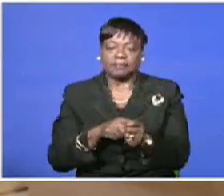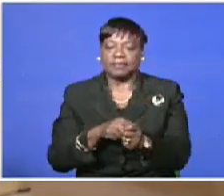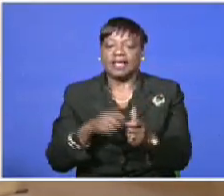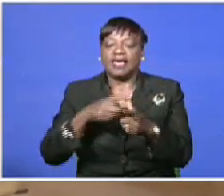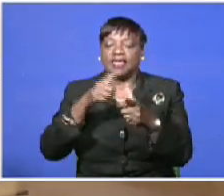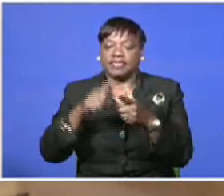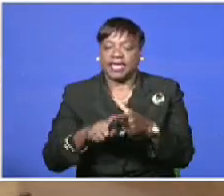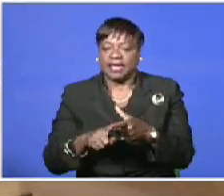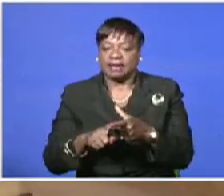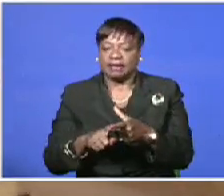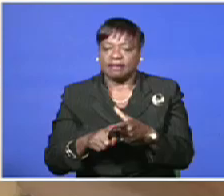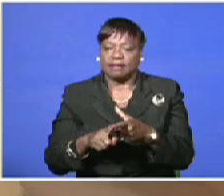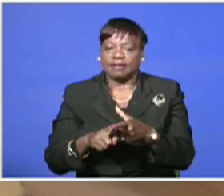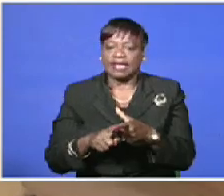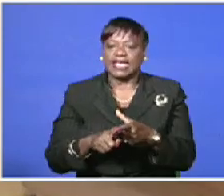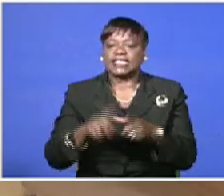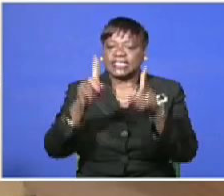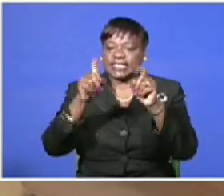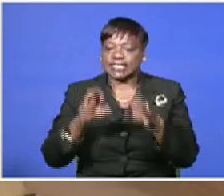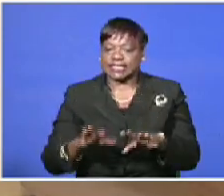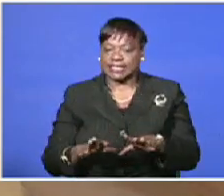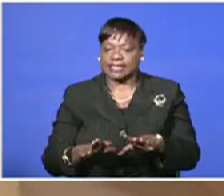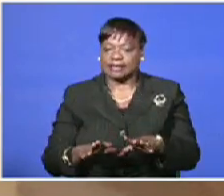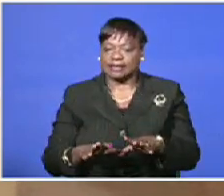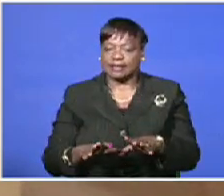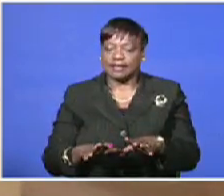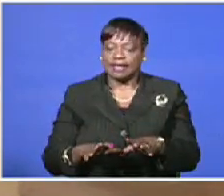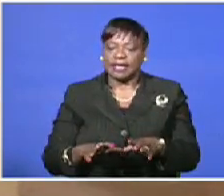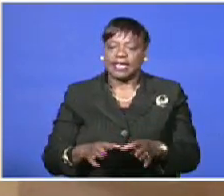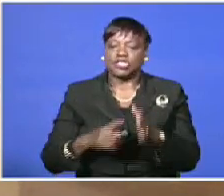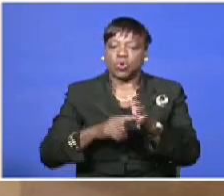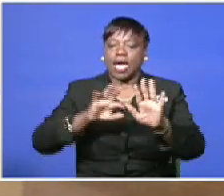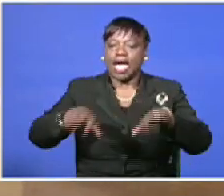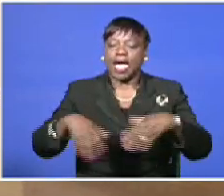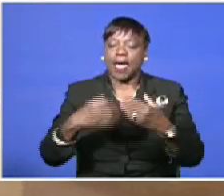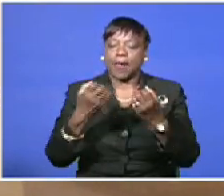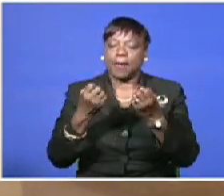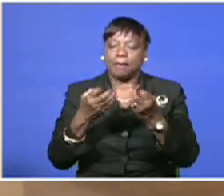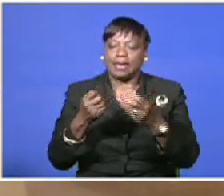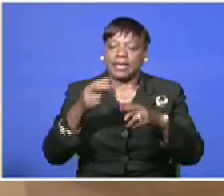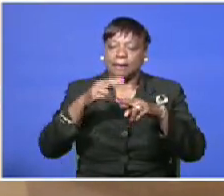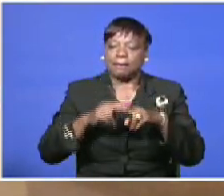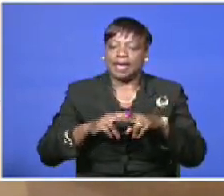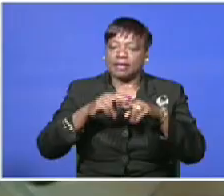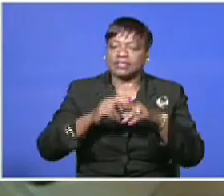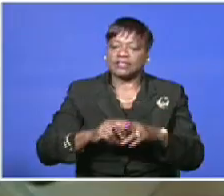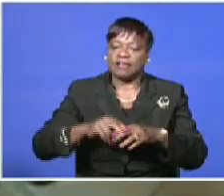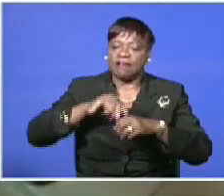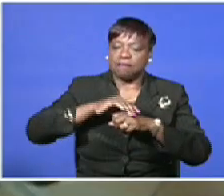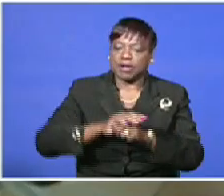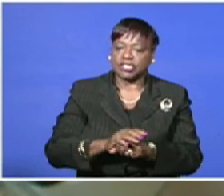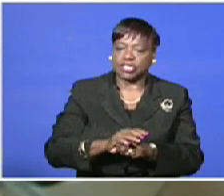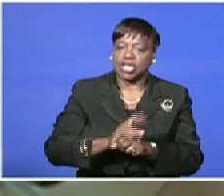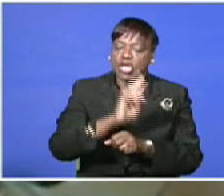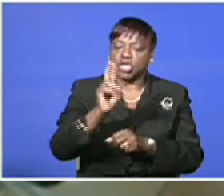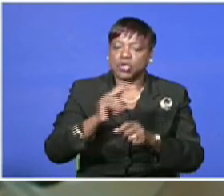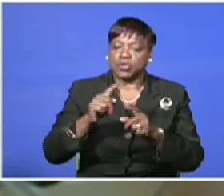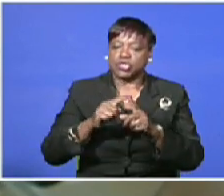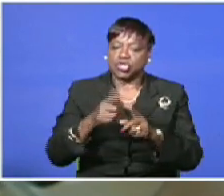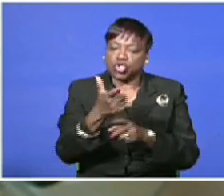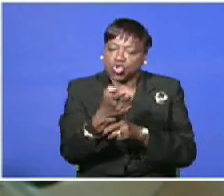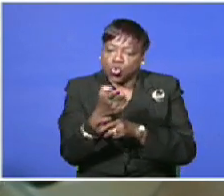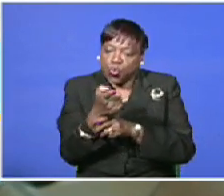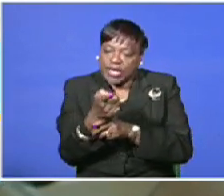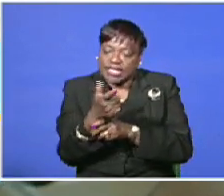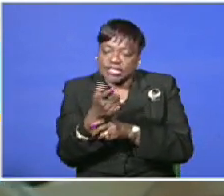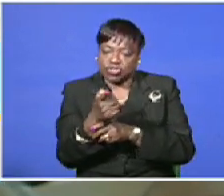Then the trigger pull is tested. The trigger pull represents how many pounds of pressure it takes to squeeze the trigger. Fired at 7